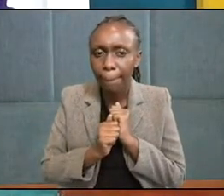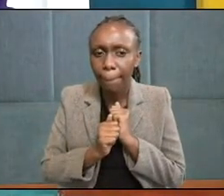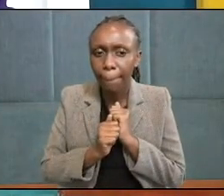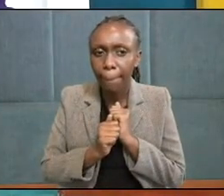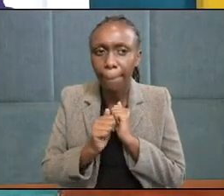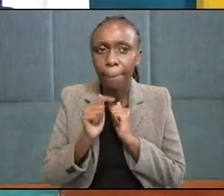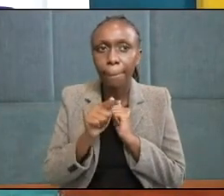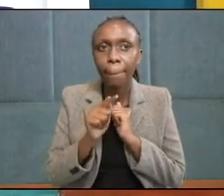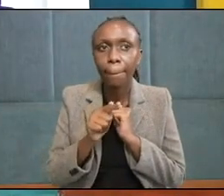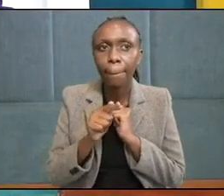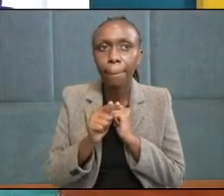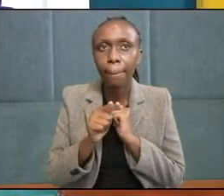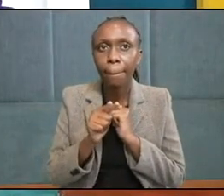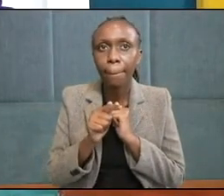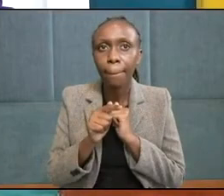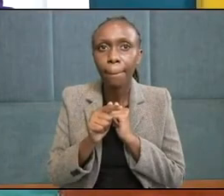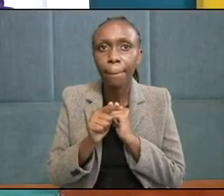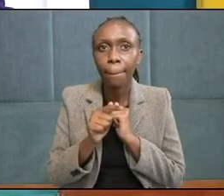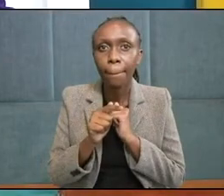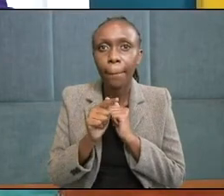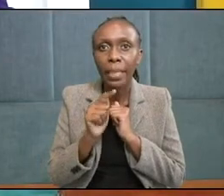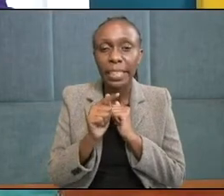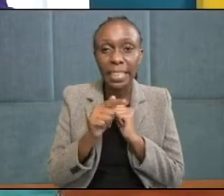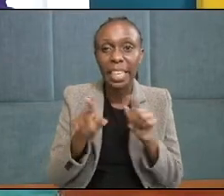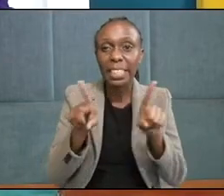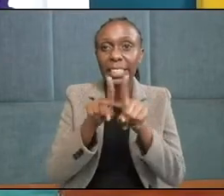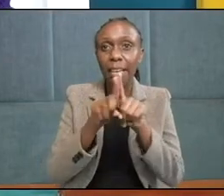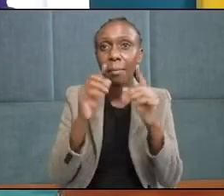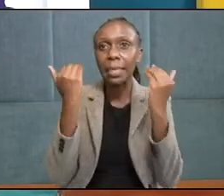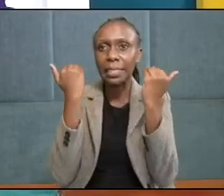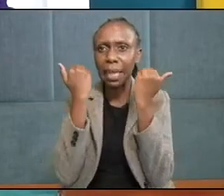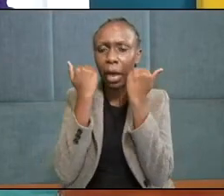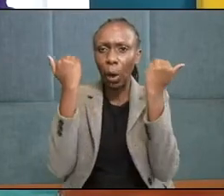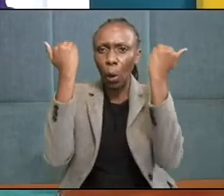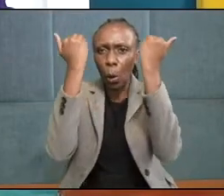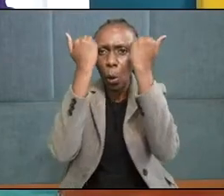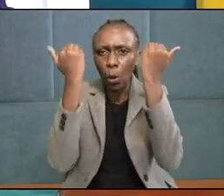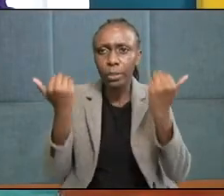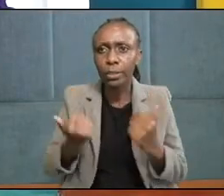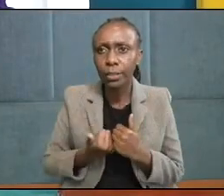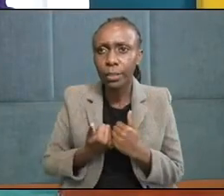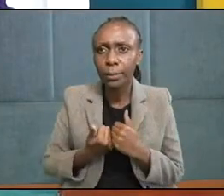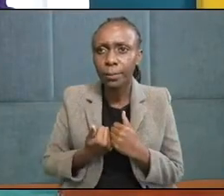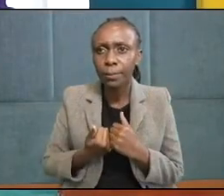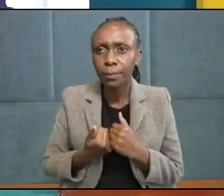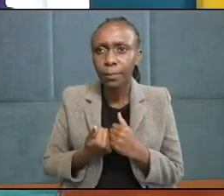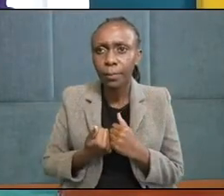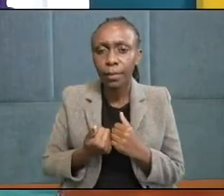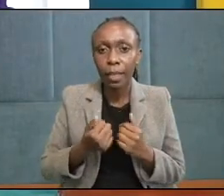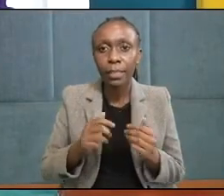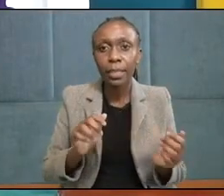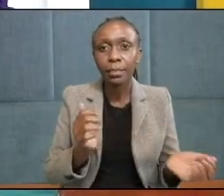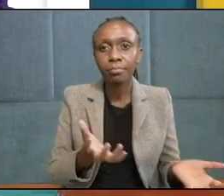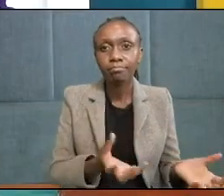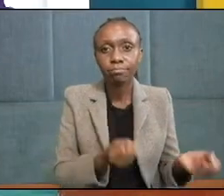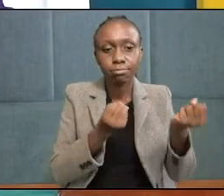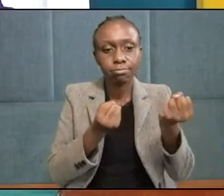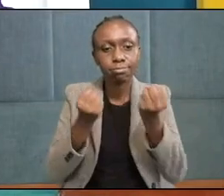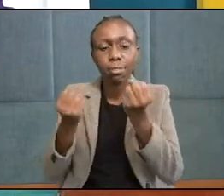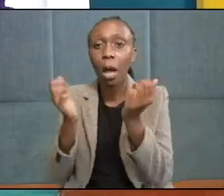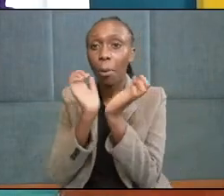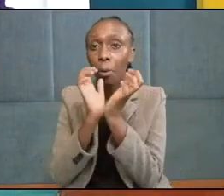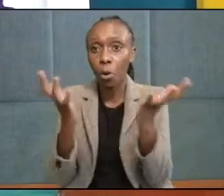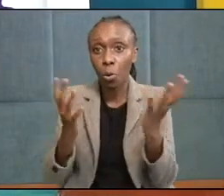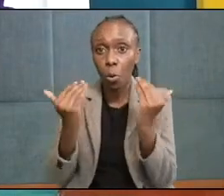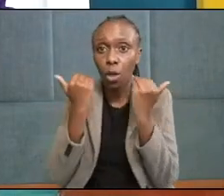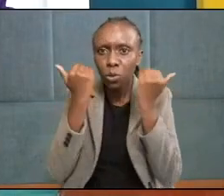The Areopagus is a court. Ah, so these philosophers took Paul to court.